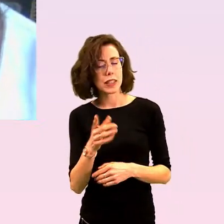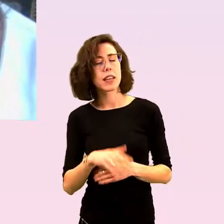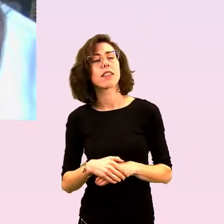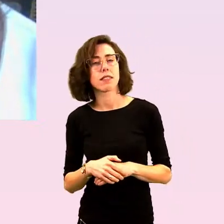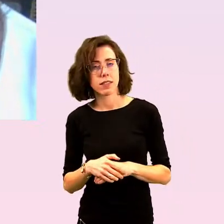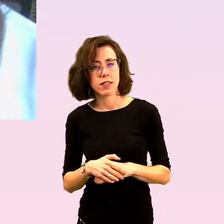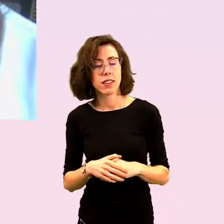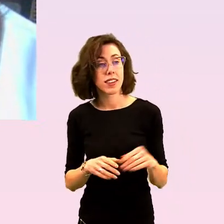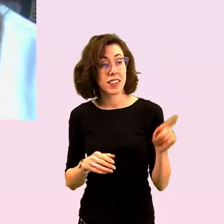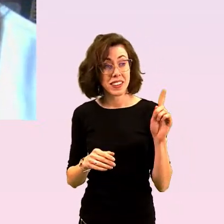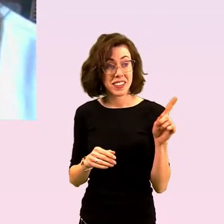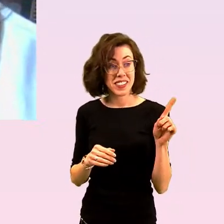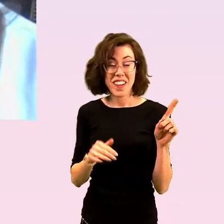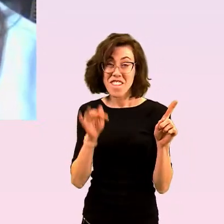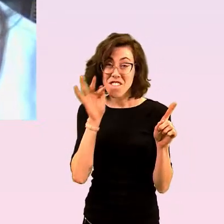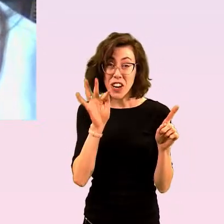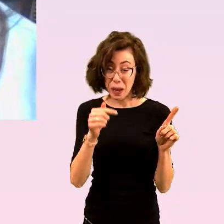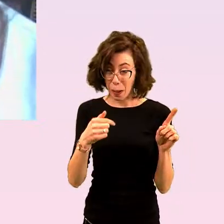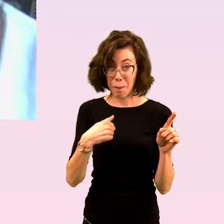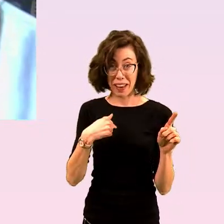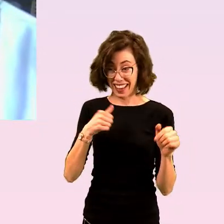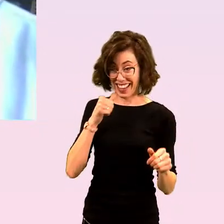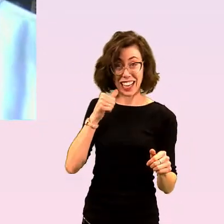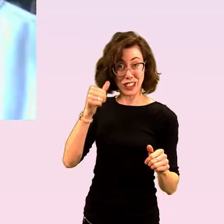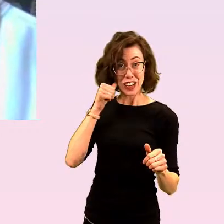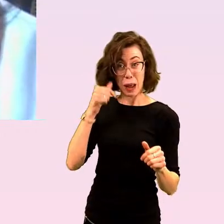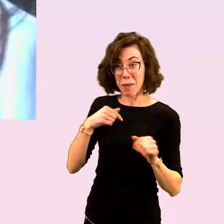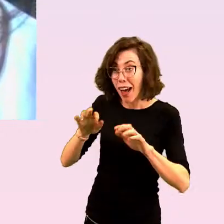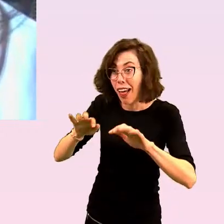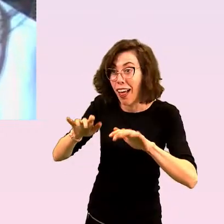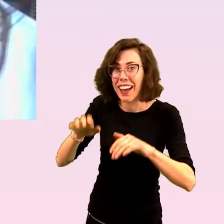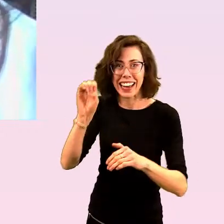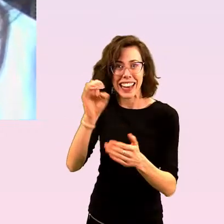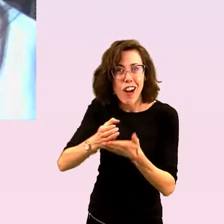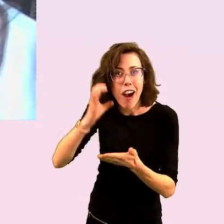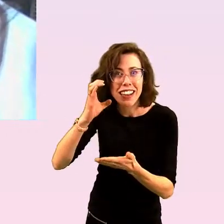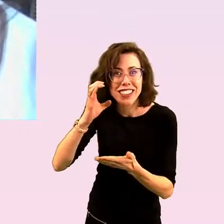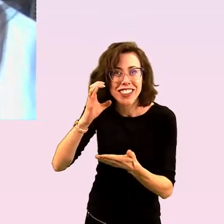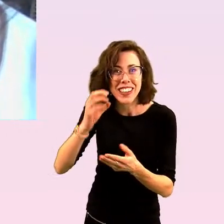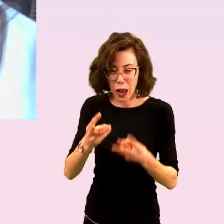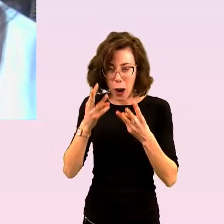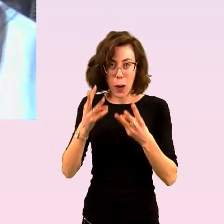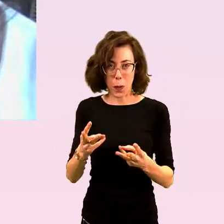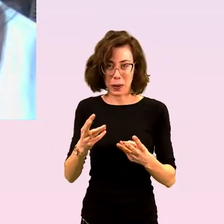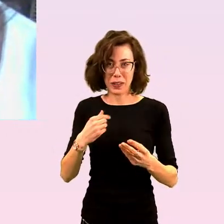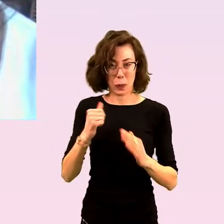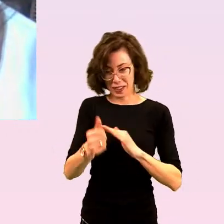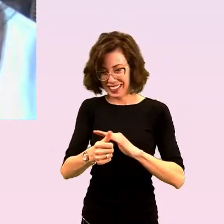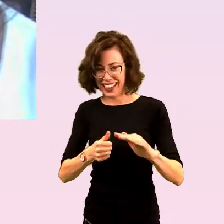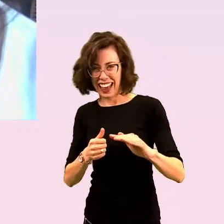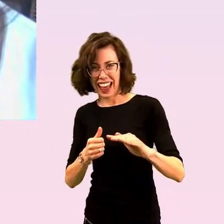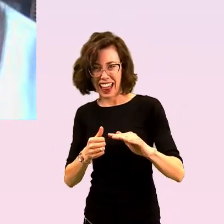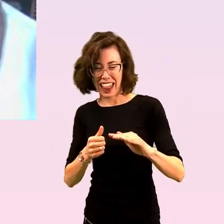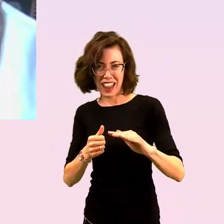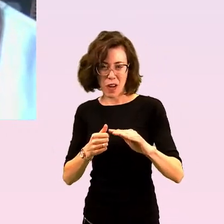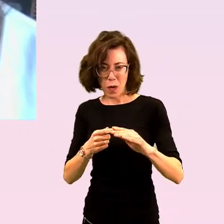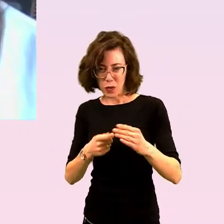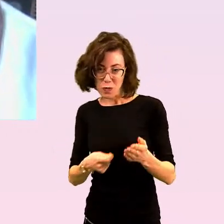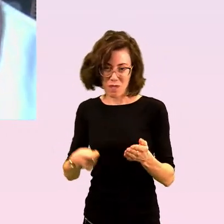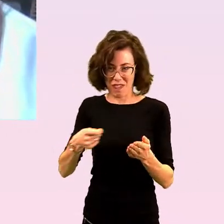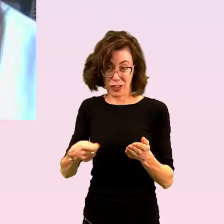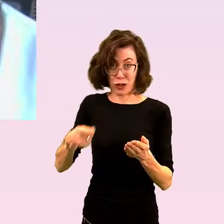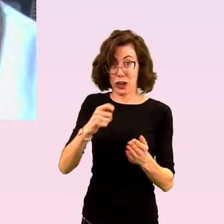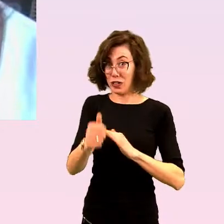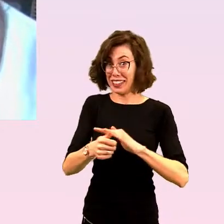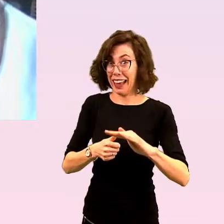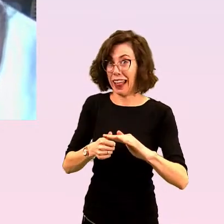Funnily enough, I was on eCollege yesterday looking up, because I had said that I wanted to upskill and look at different courses that I could do online, because like everybody else in the